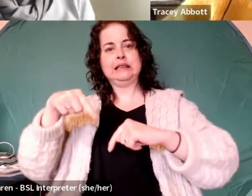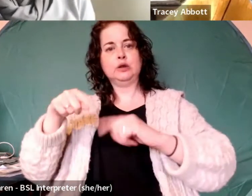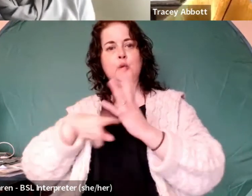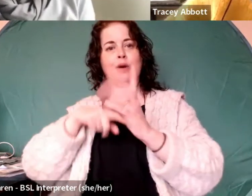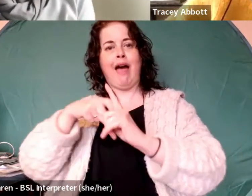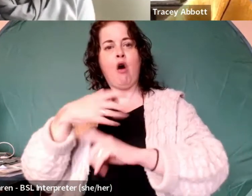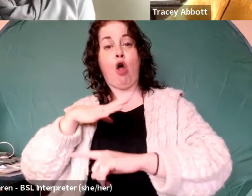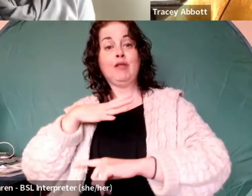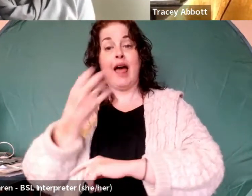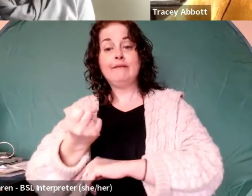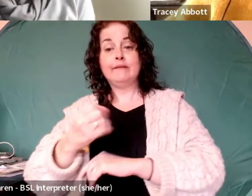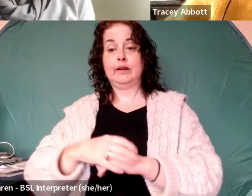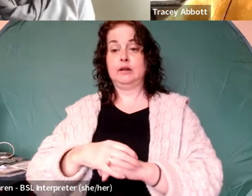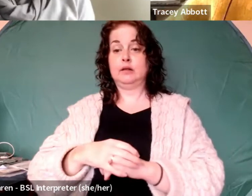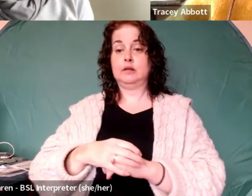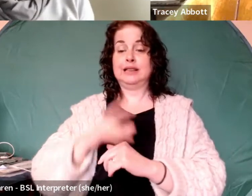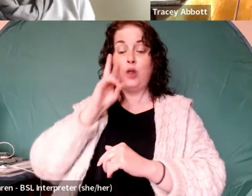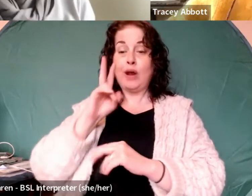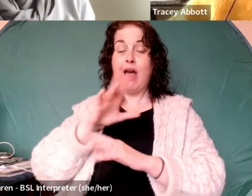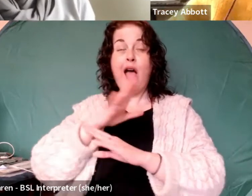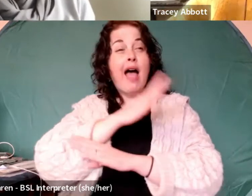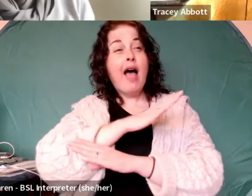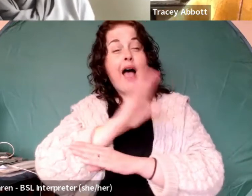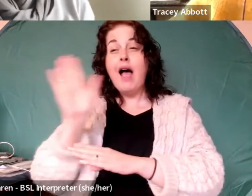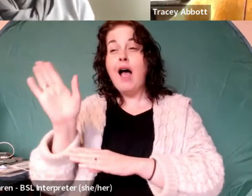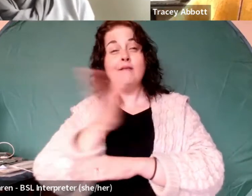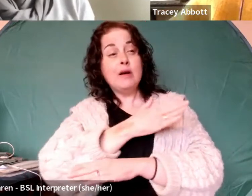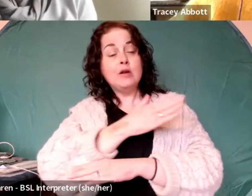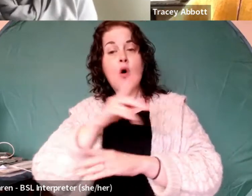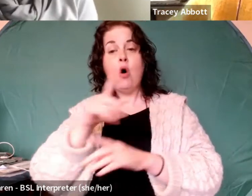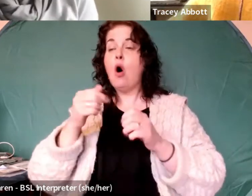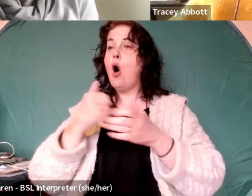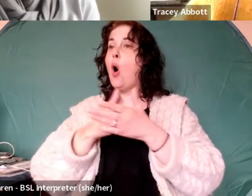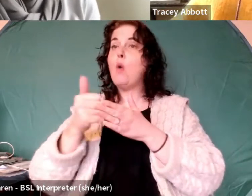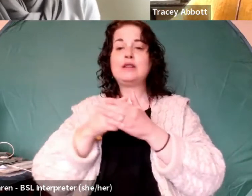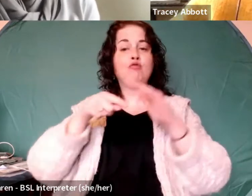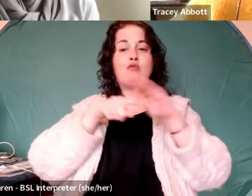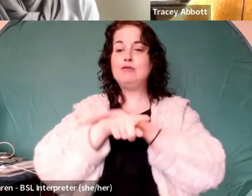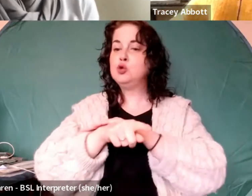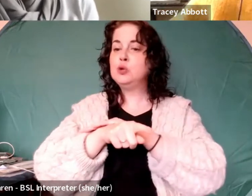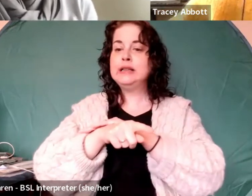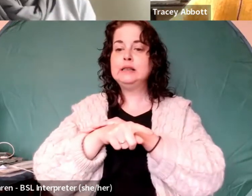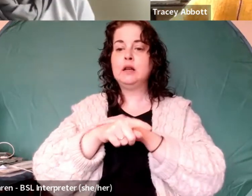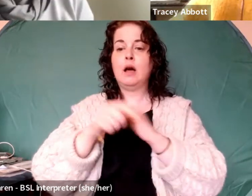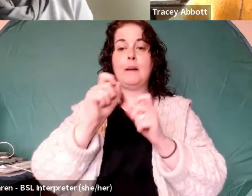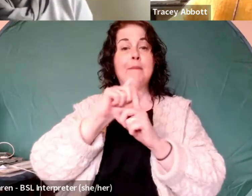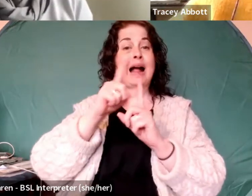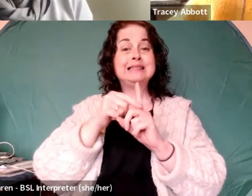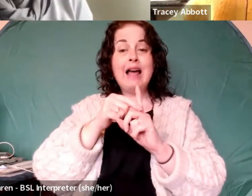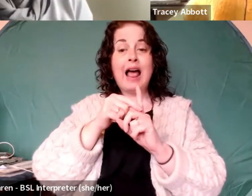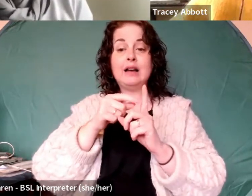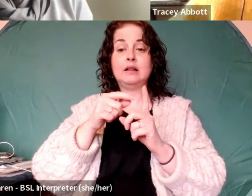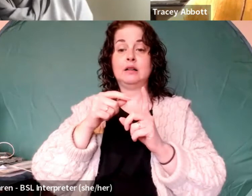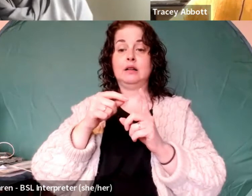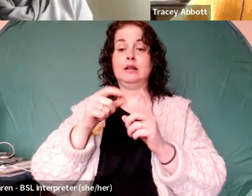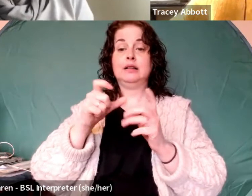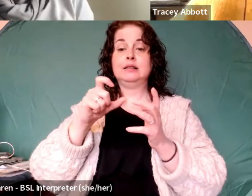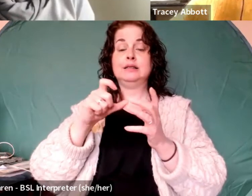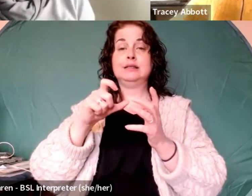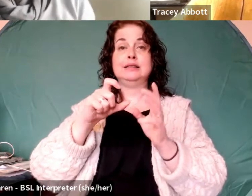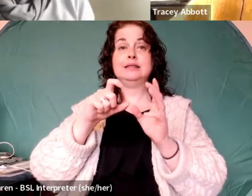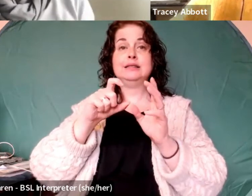looking at everybody, isn't it? We've always had refugees. You know, we had Afghanistan refugees. Recently, we've had Syrian